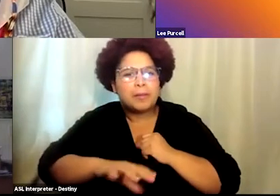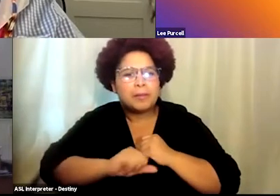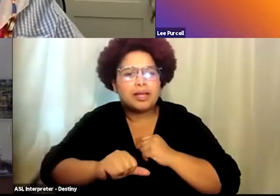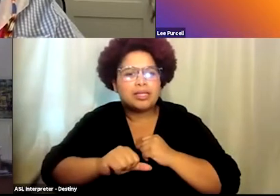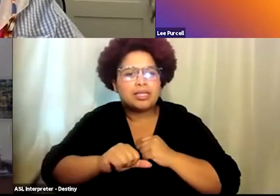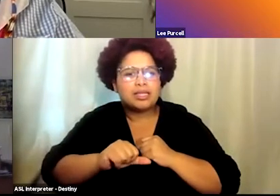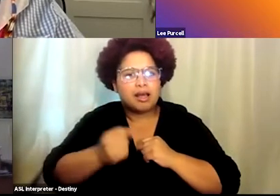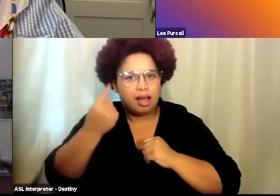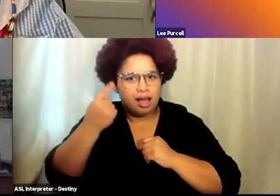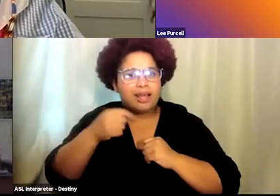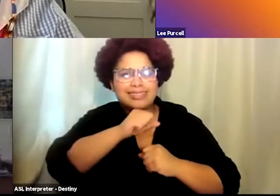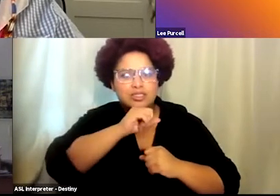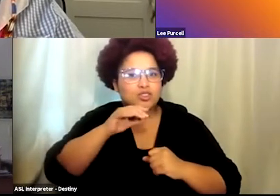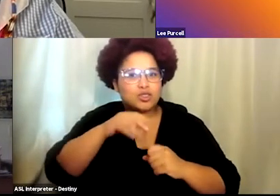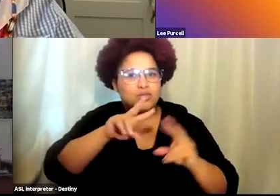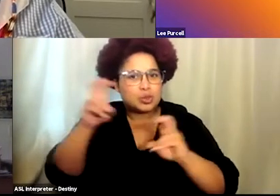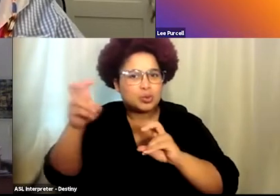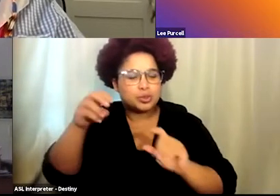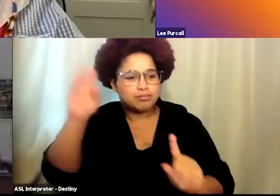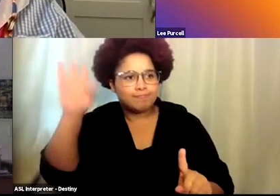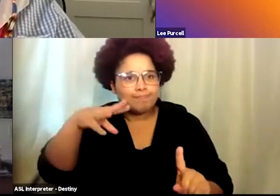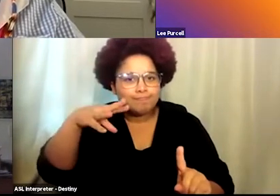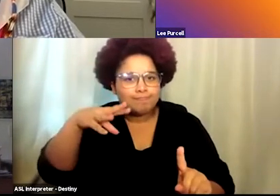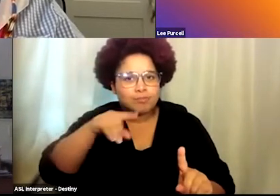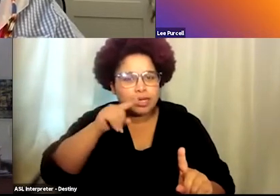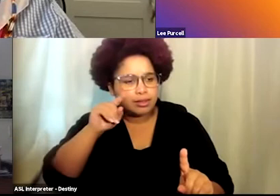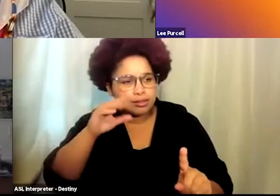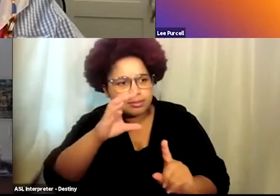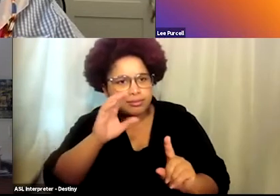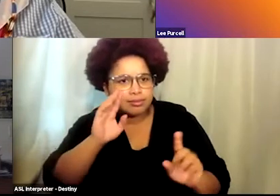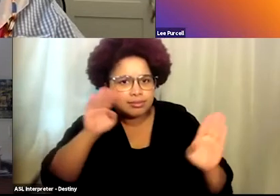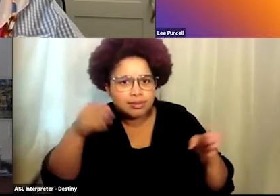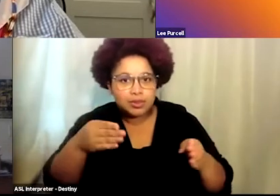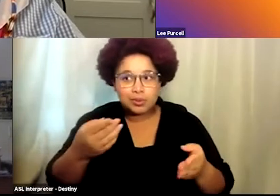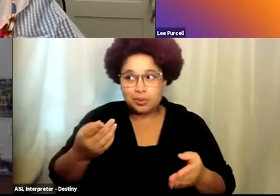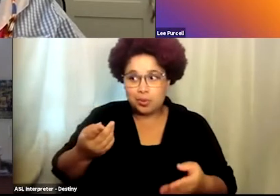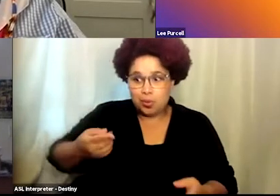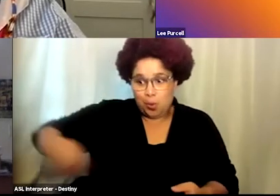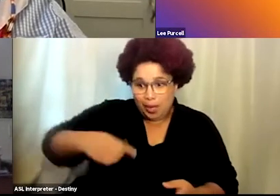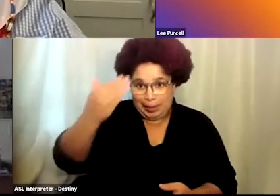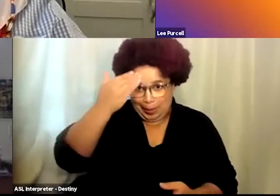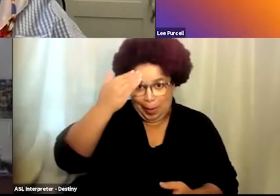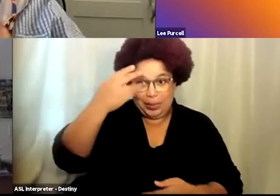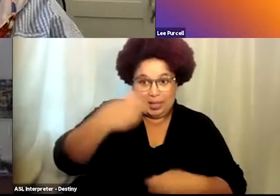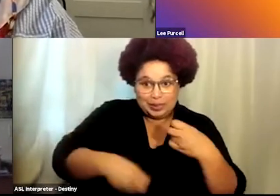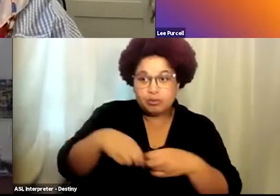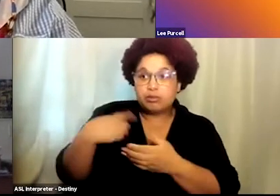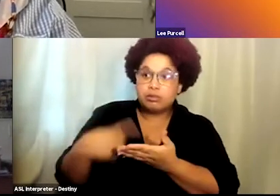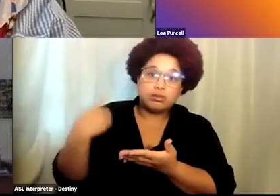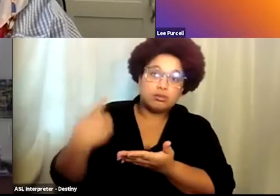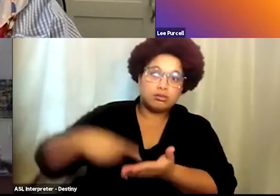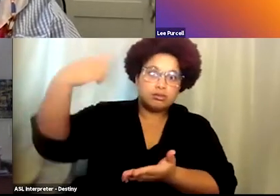a spotlight on the senior issues. I mean, we know the issues. We've talked about them for years, but it's really time